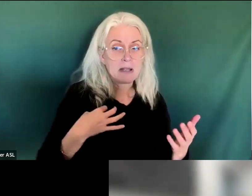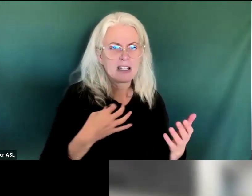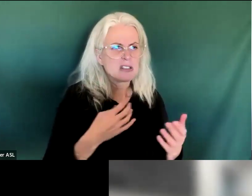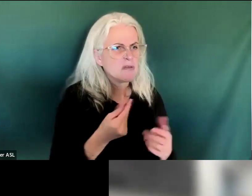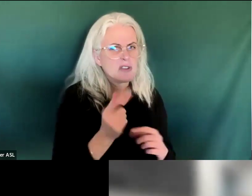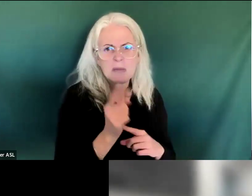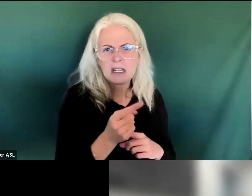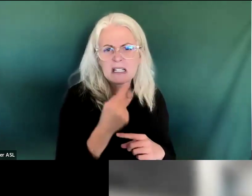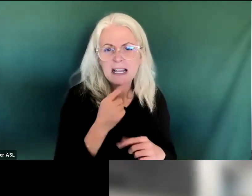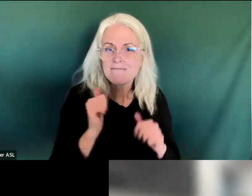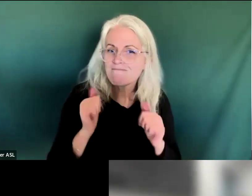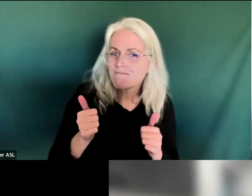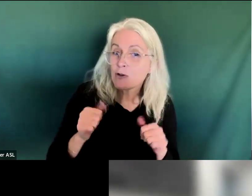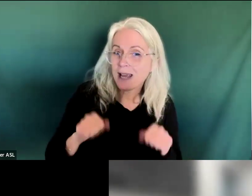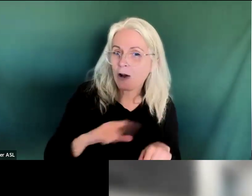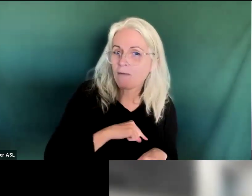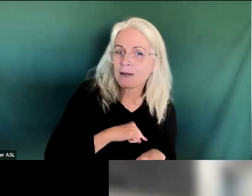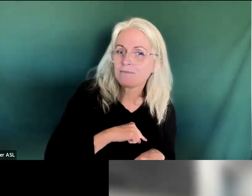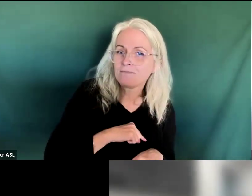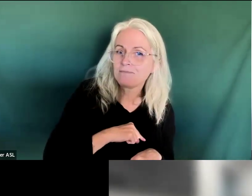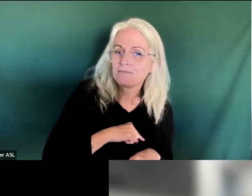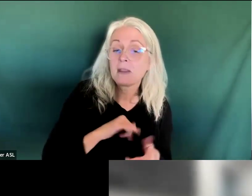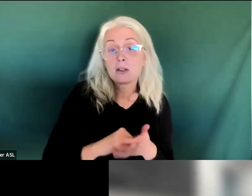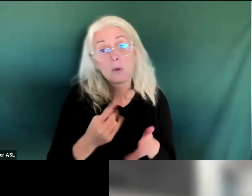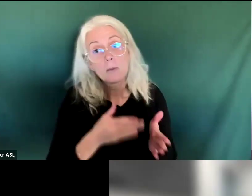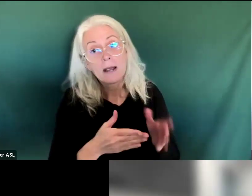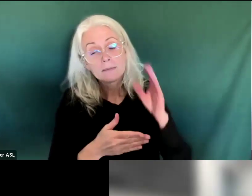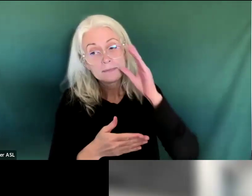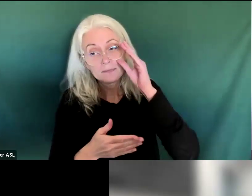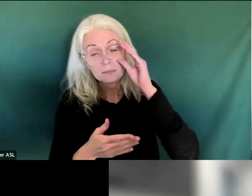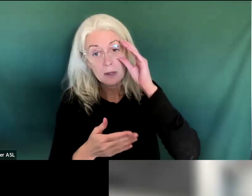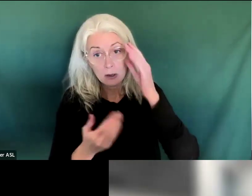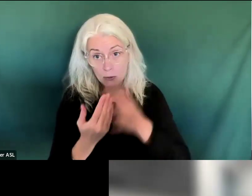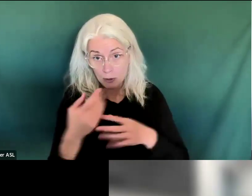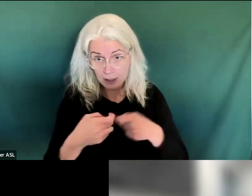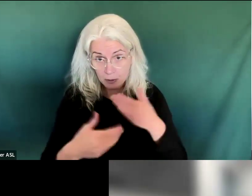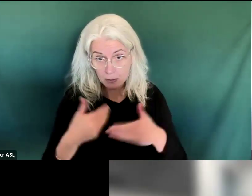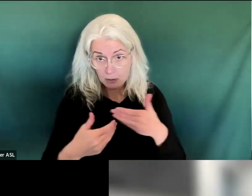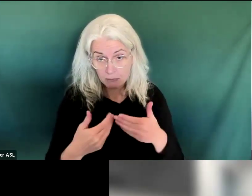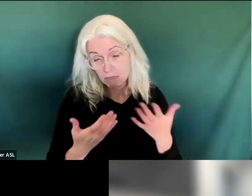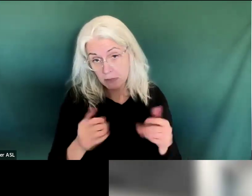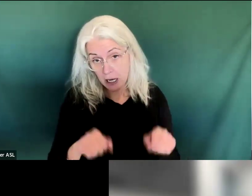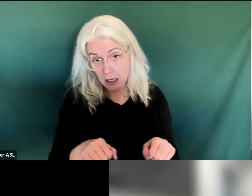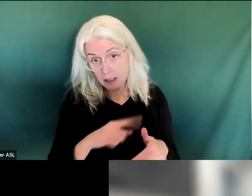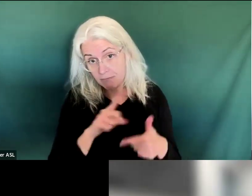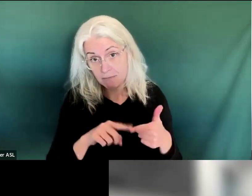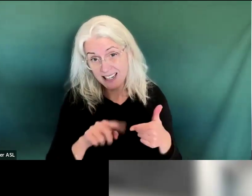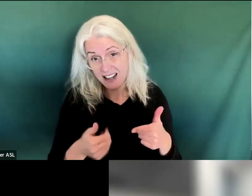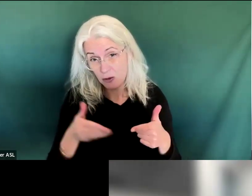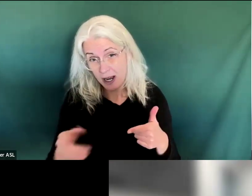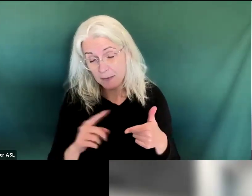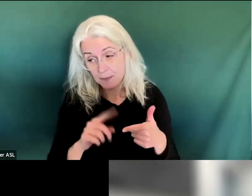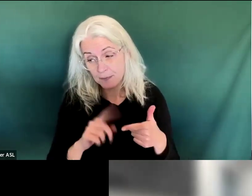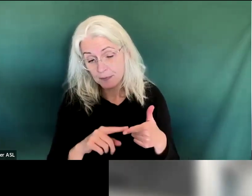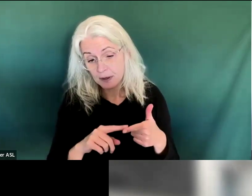minutes be able to say, great, you're eligible. So that's one way, through the electronic process, submitting it right there. Another way could